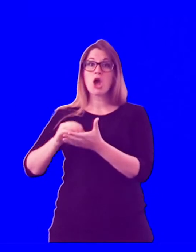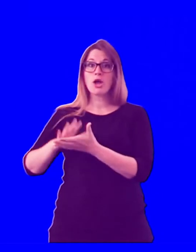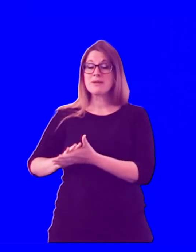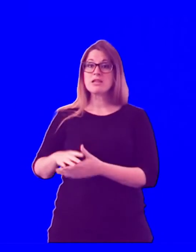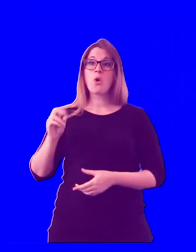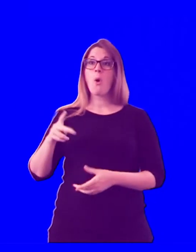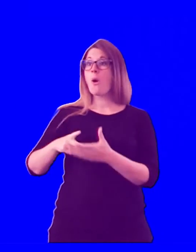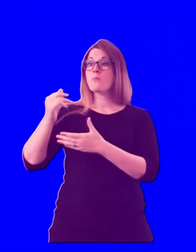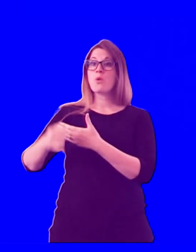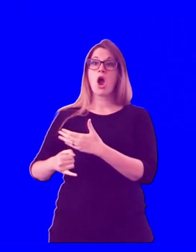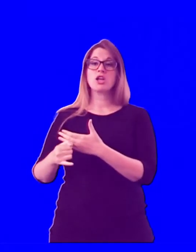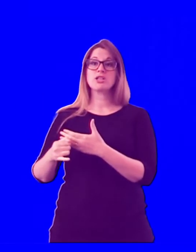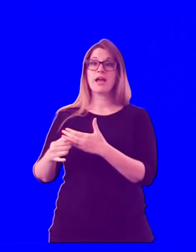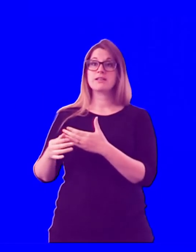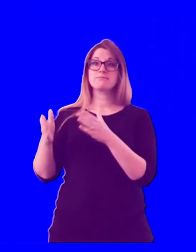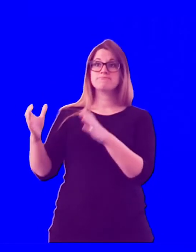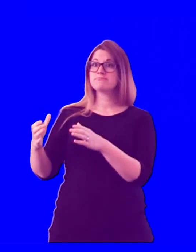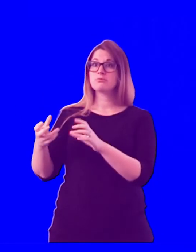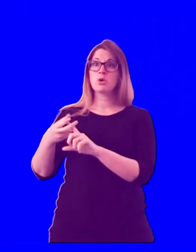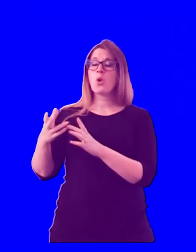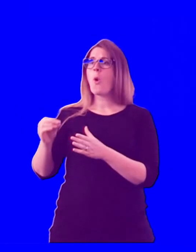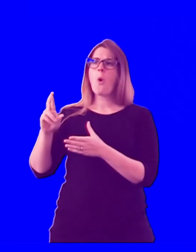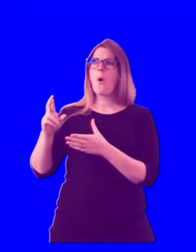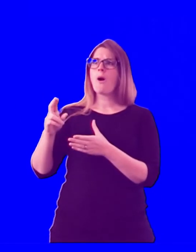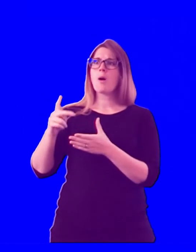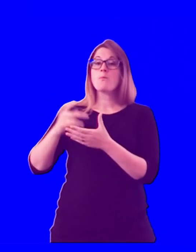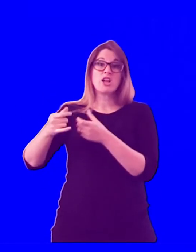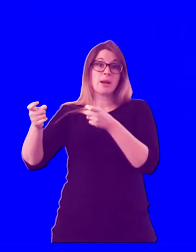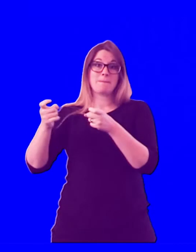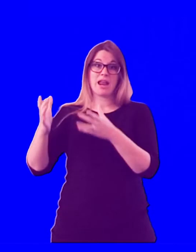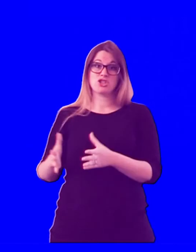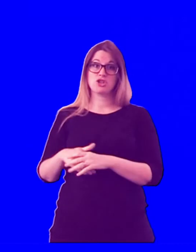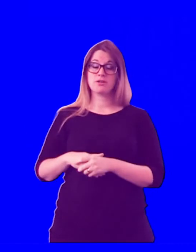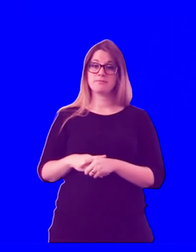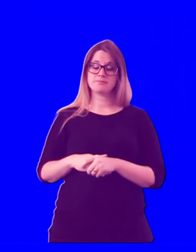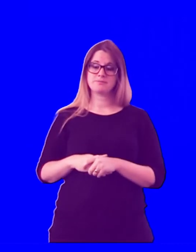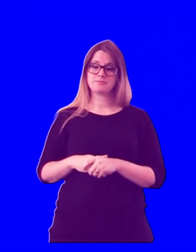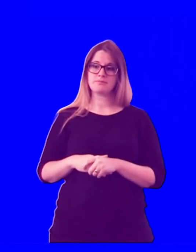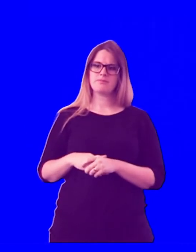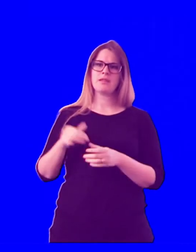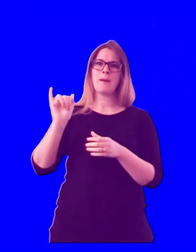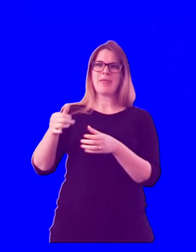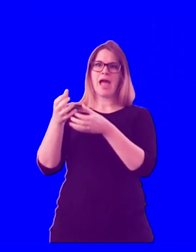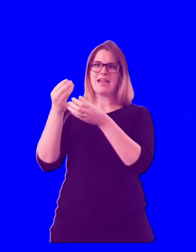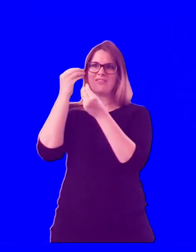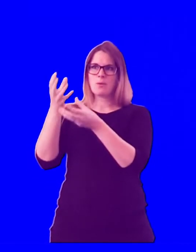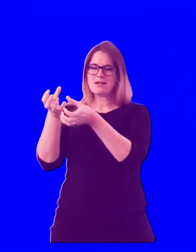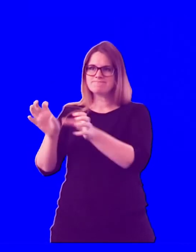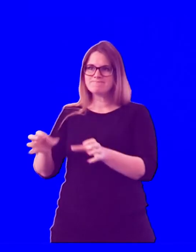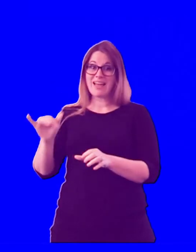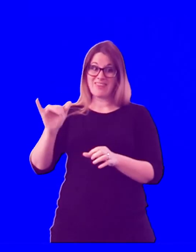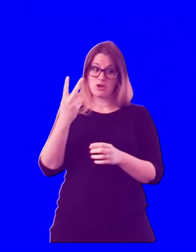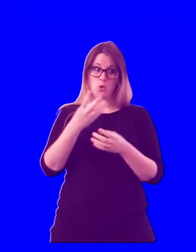or for a project prover, or even a project manager. By breaking down the information in these